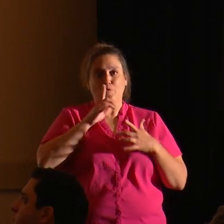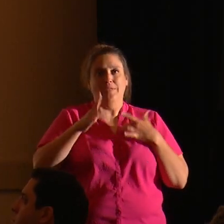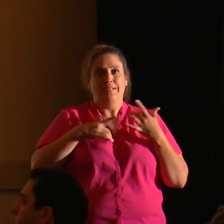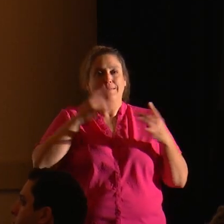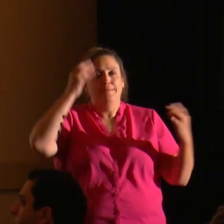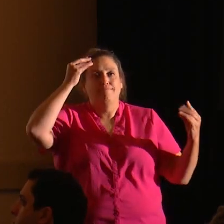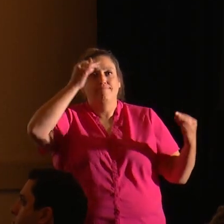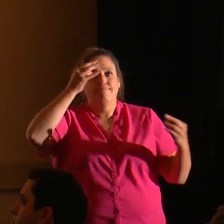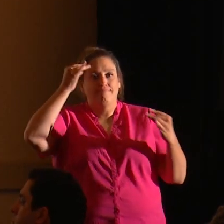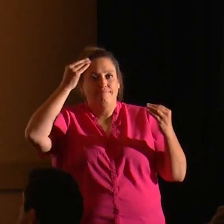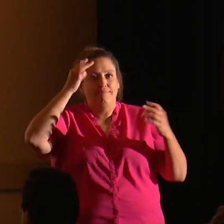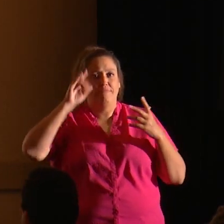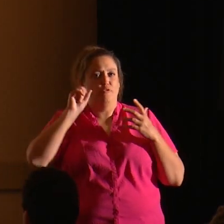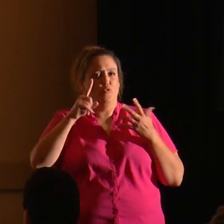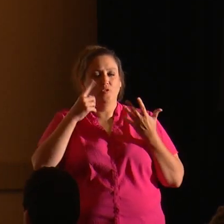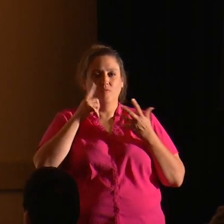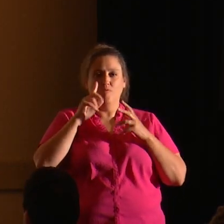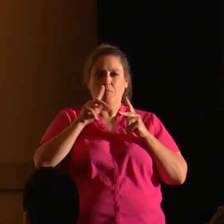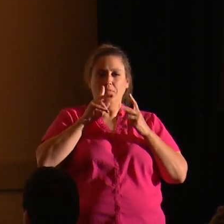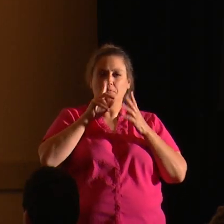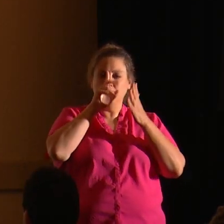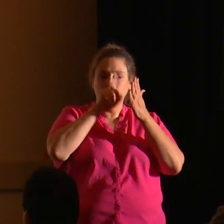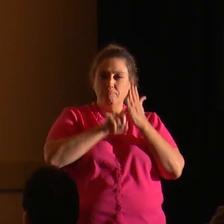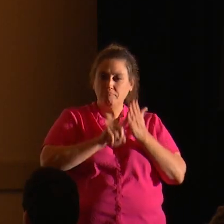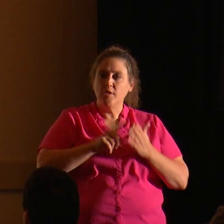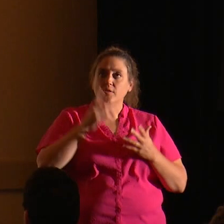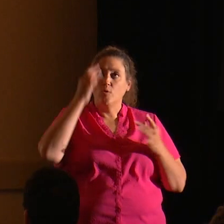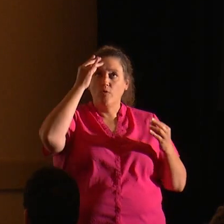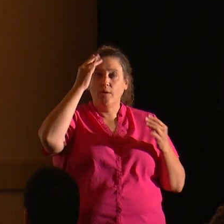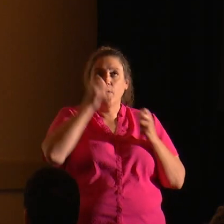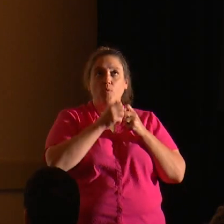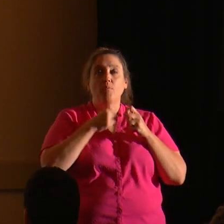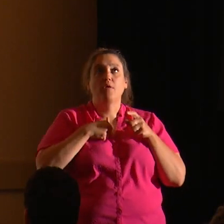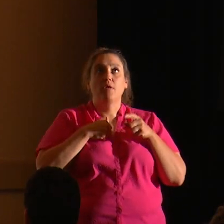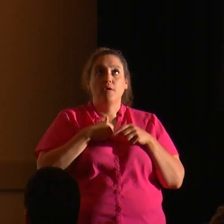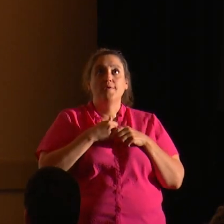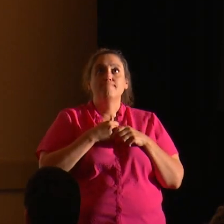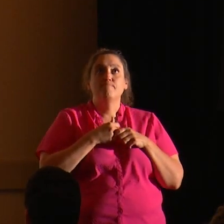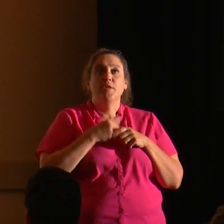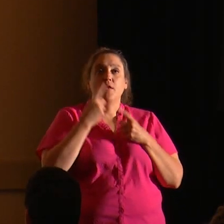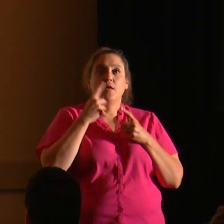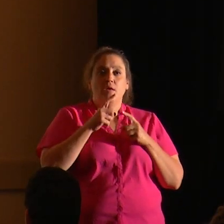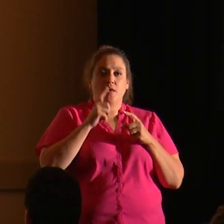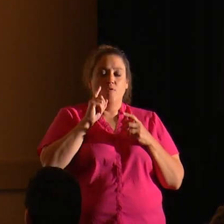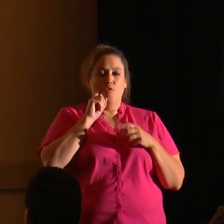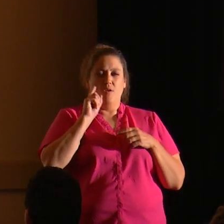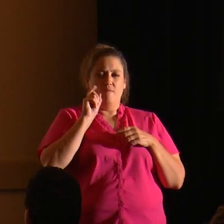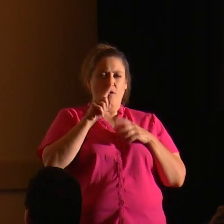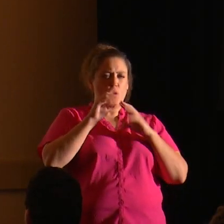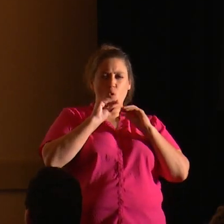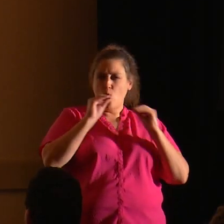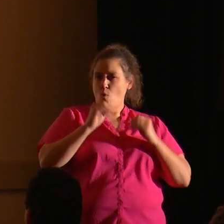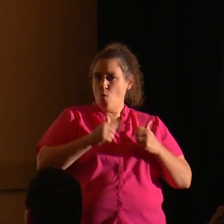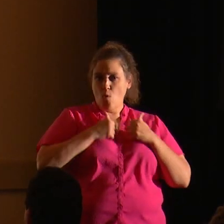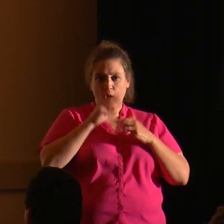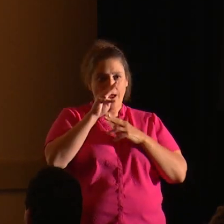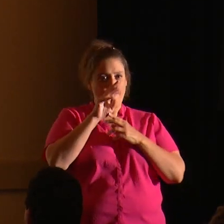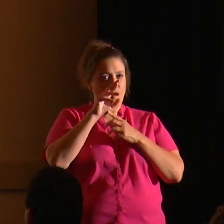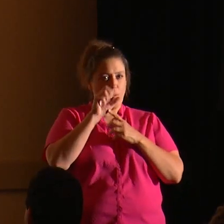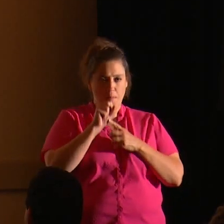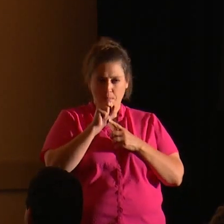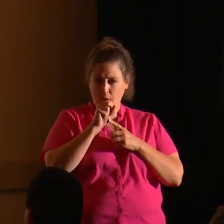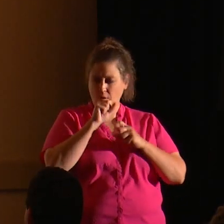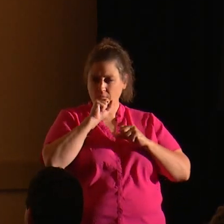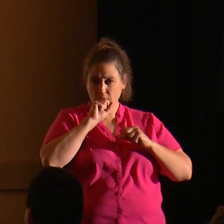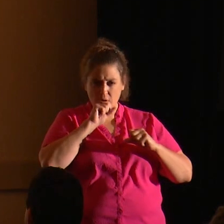for astronomers and astrobiologists. Think what it would mean if we found there was no life on Mars in spite of its similar past history to